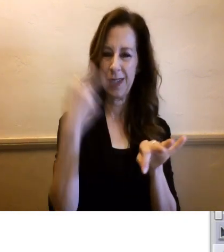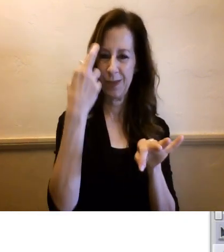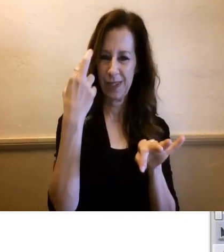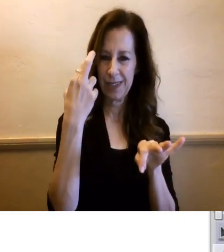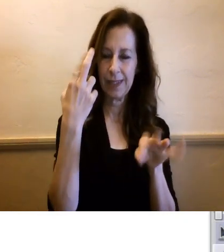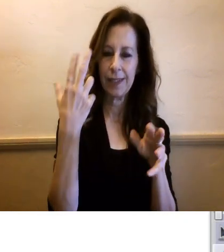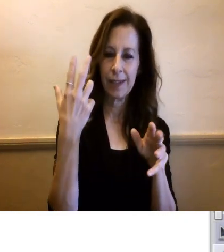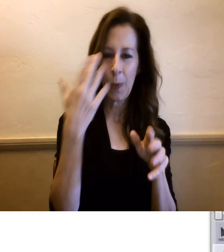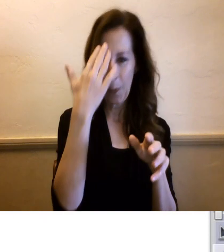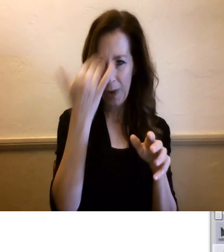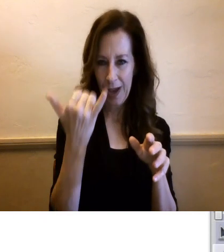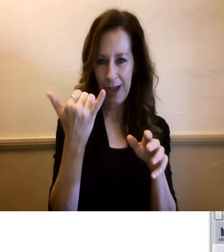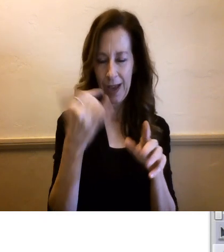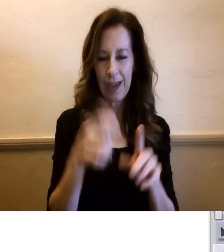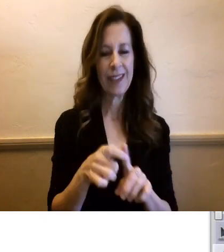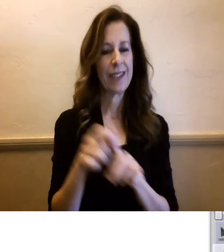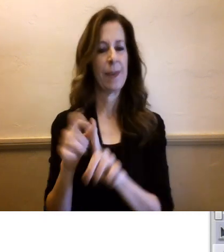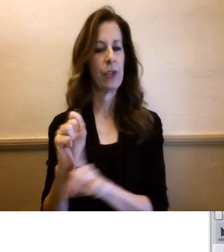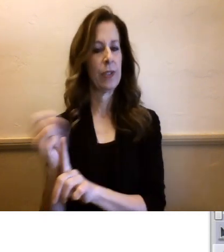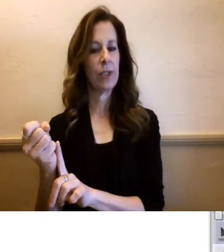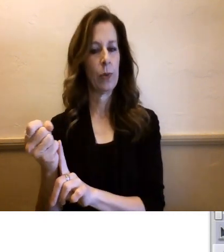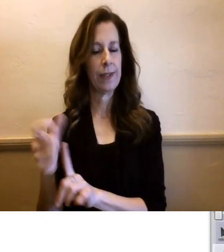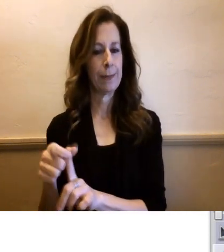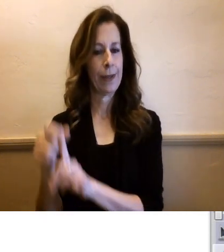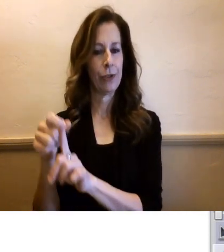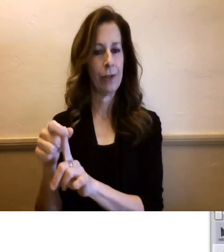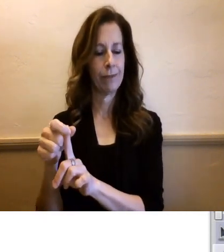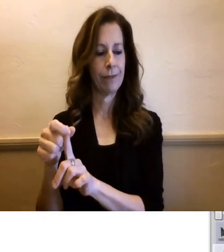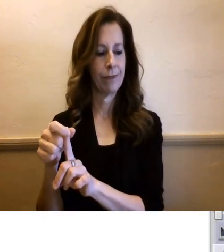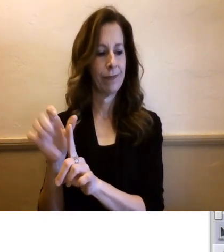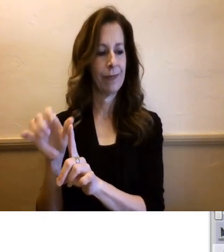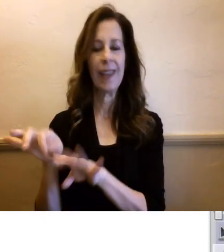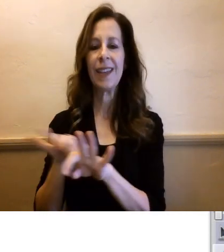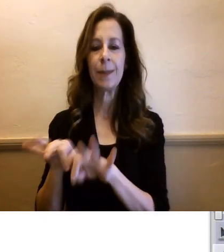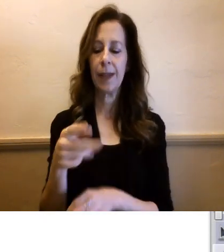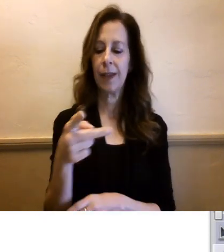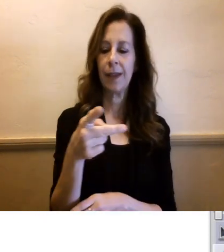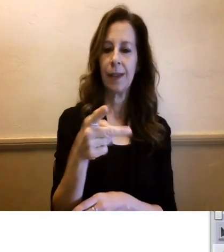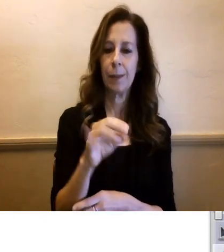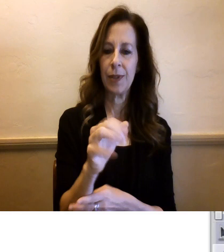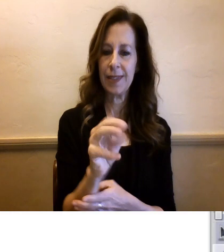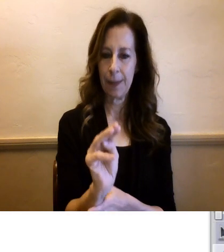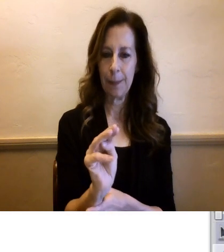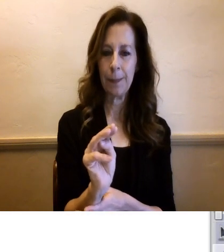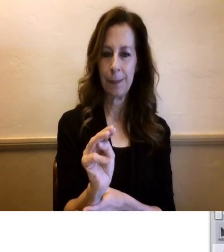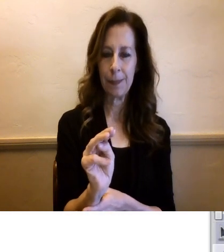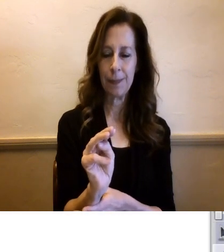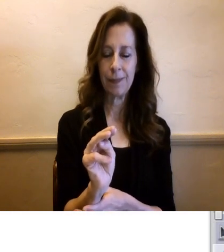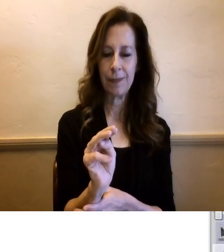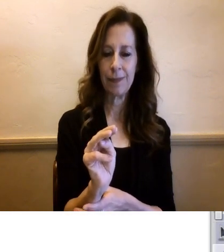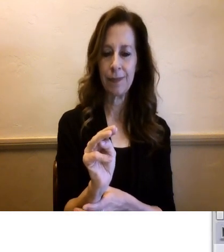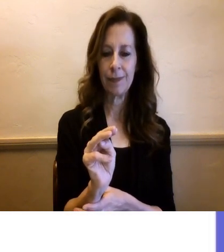of why it's kind of introductory, as in why those special cases are special cases. It says prisms.